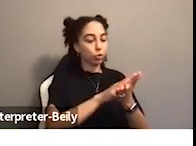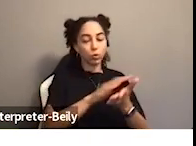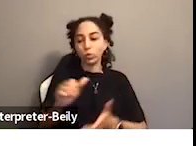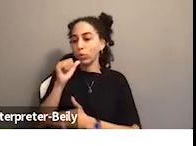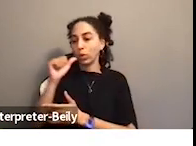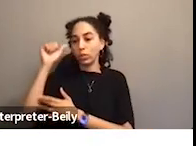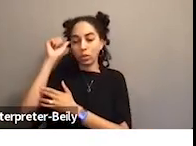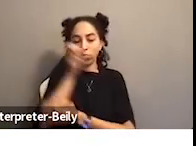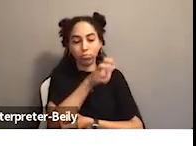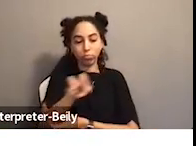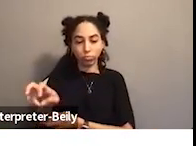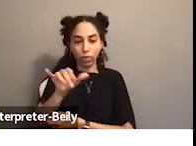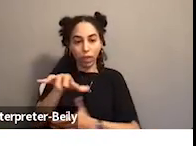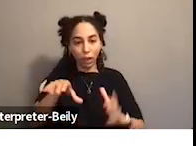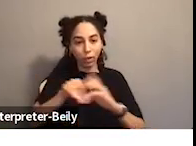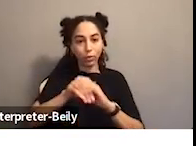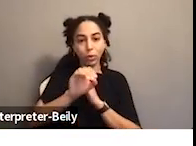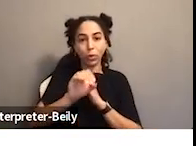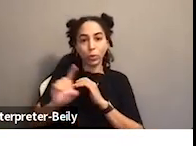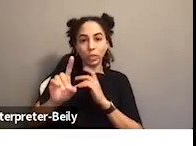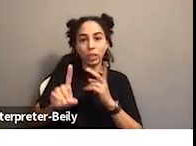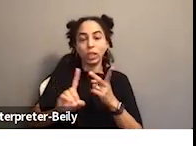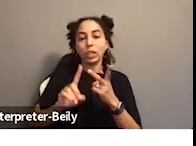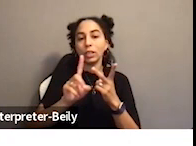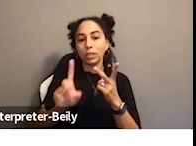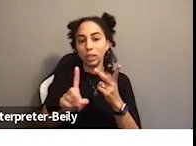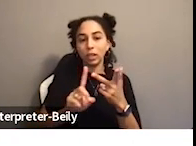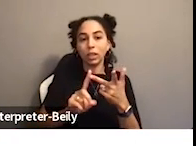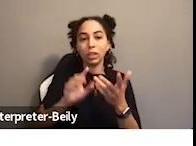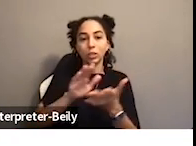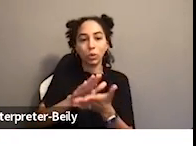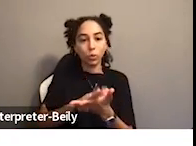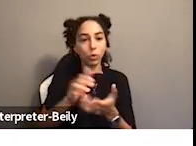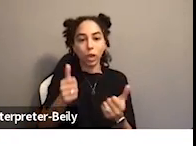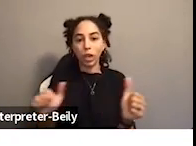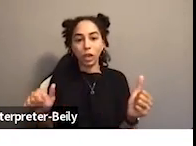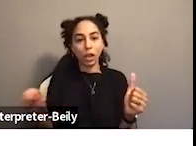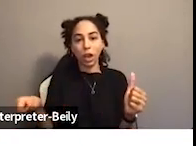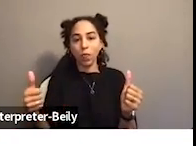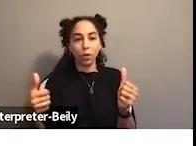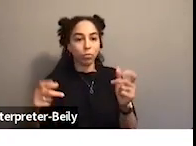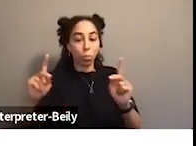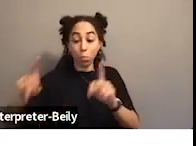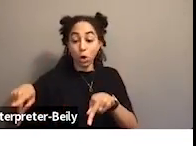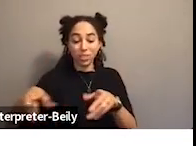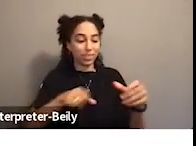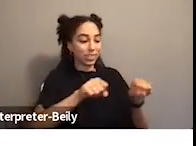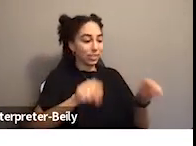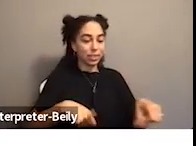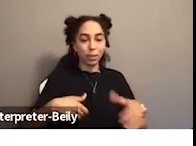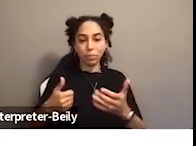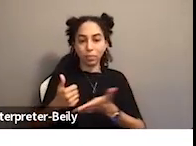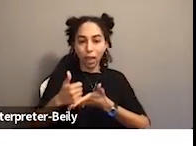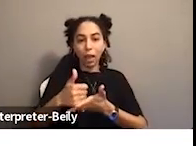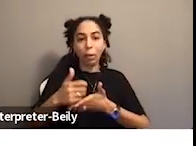include OOD, DD, the school, any other person or system that helps people move into